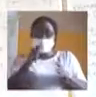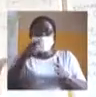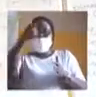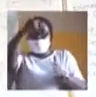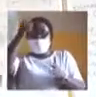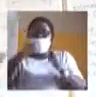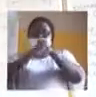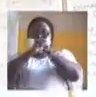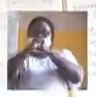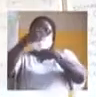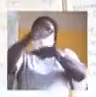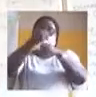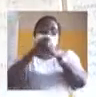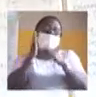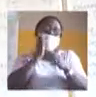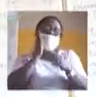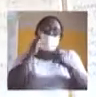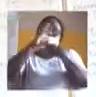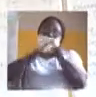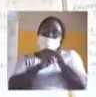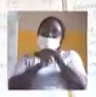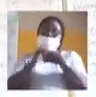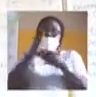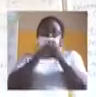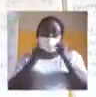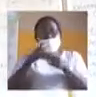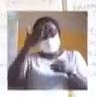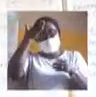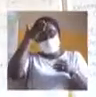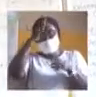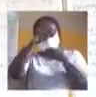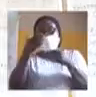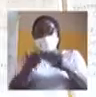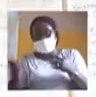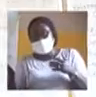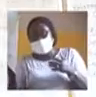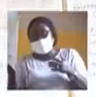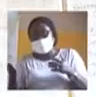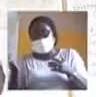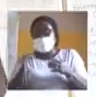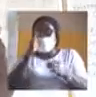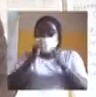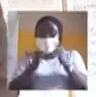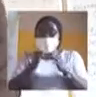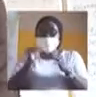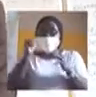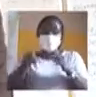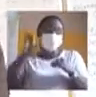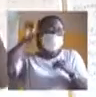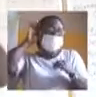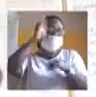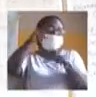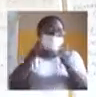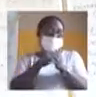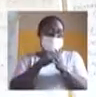not know about certain products if they don't hear about it. But by the time an advert is made on such a product,